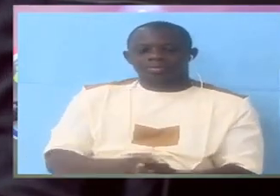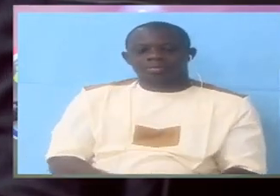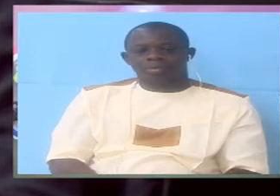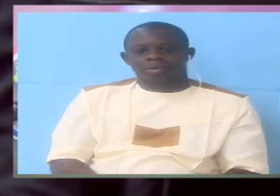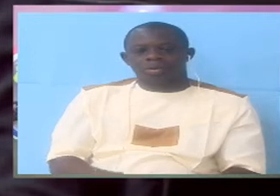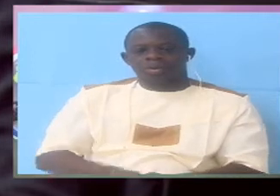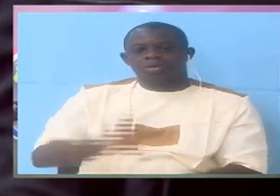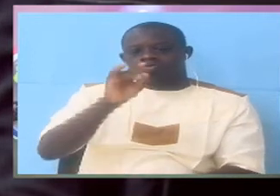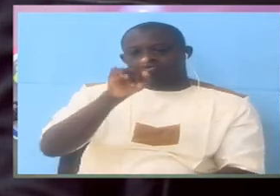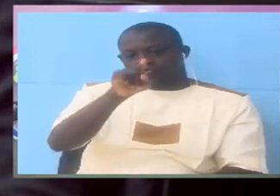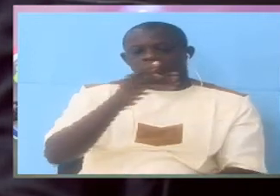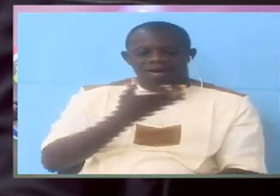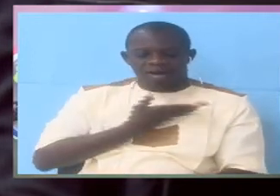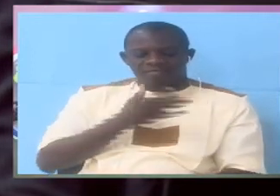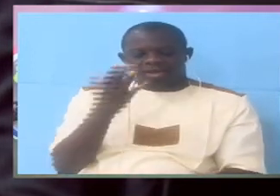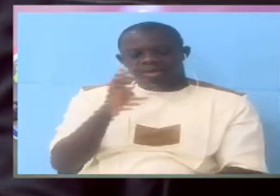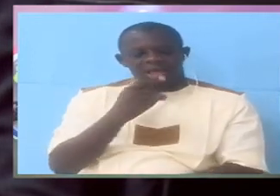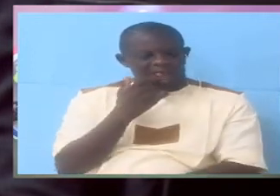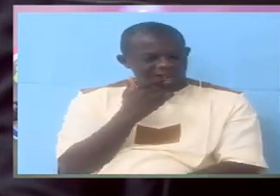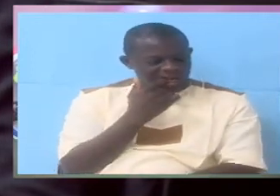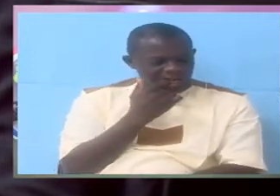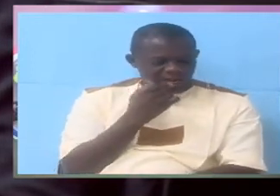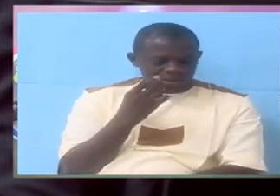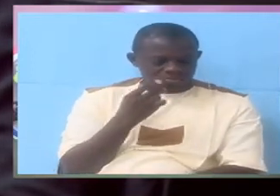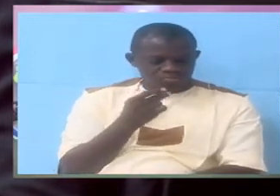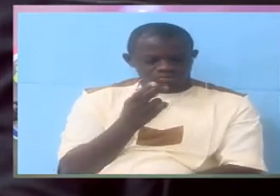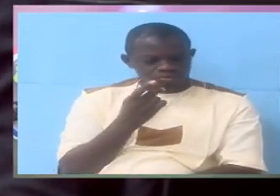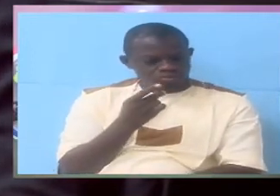do you have any regrets?